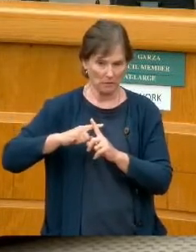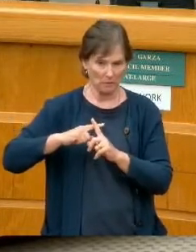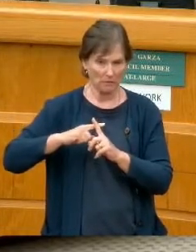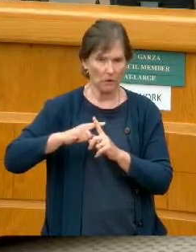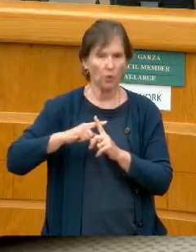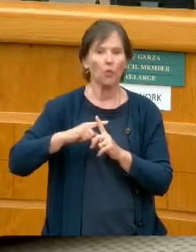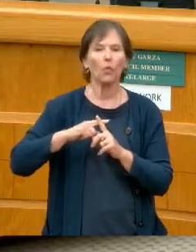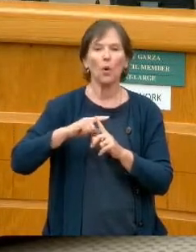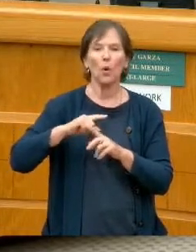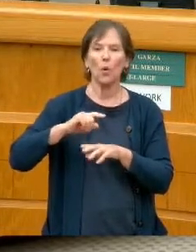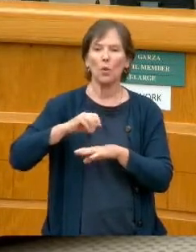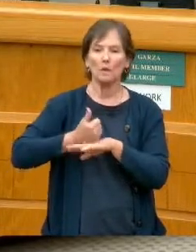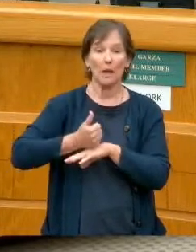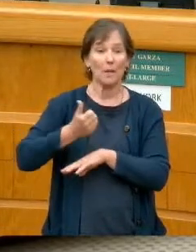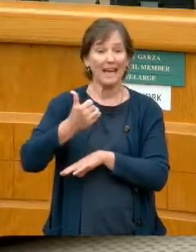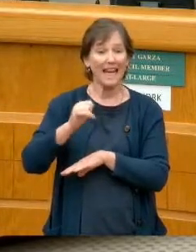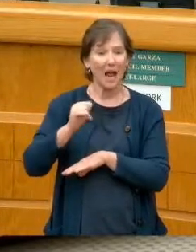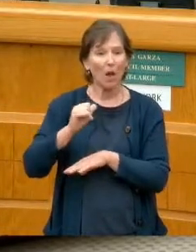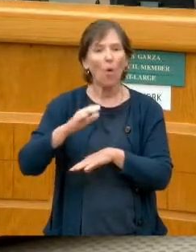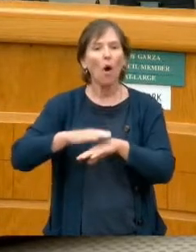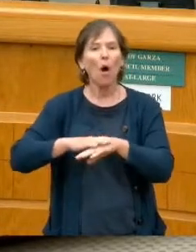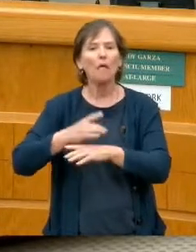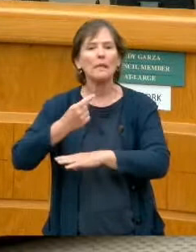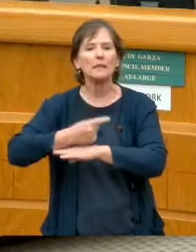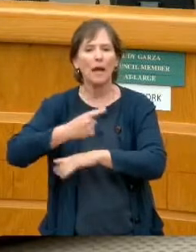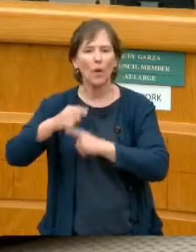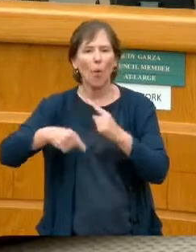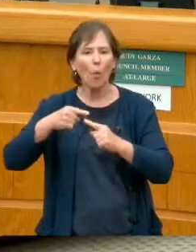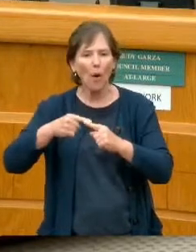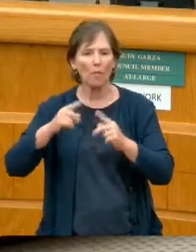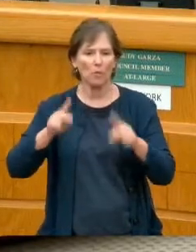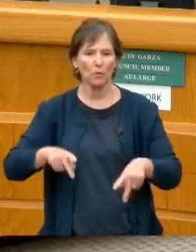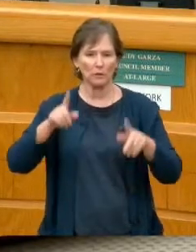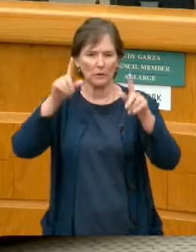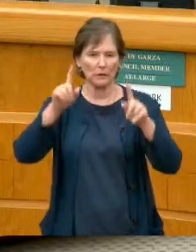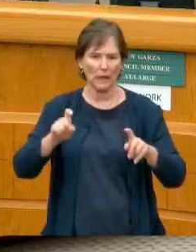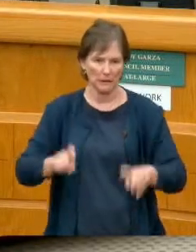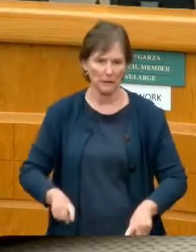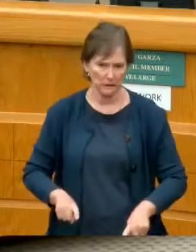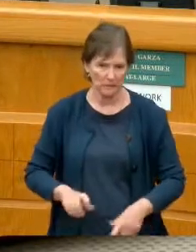to the day in which they were confirmed to be positive.